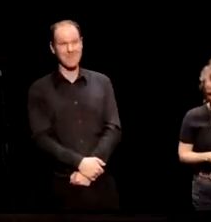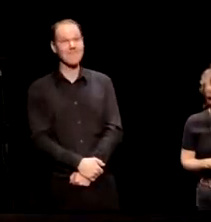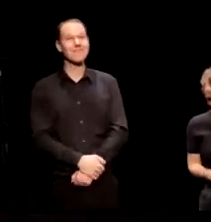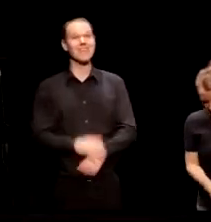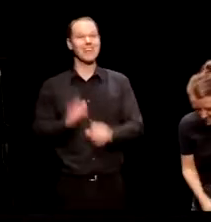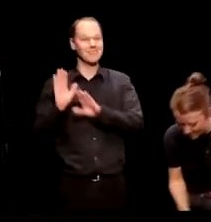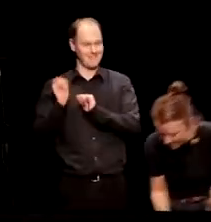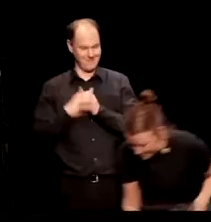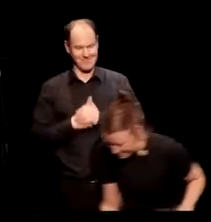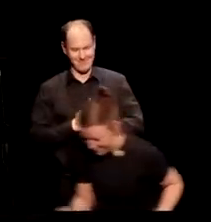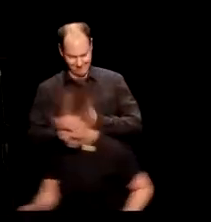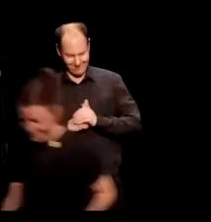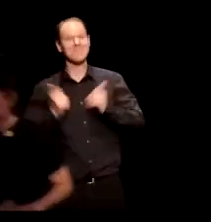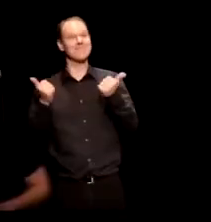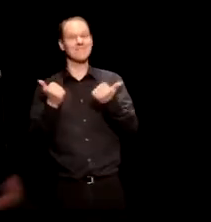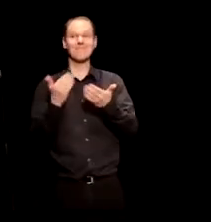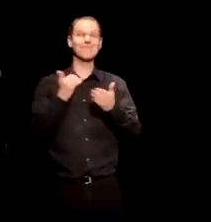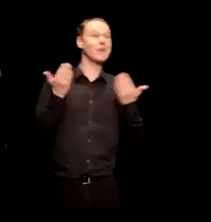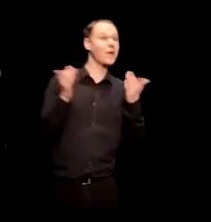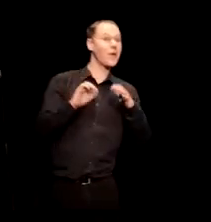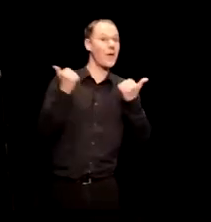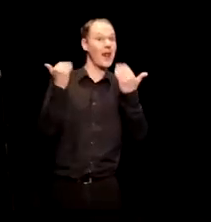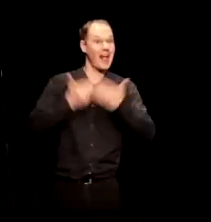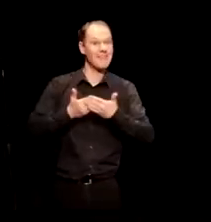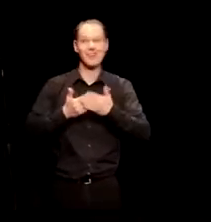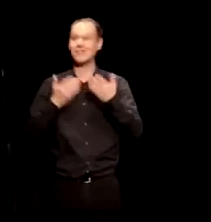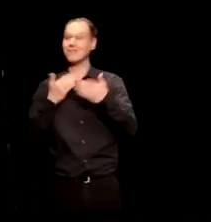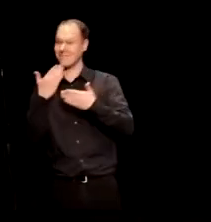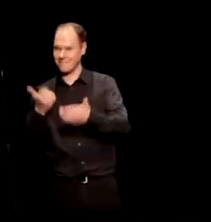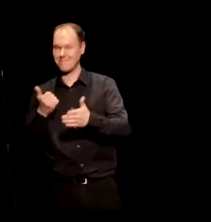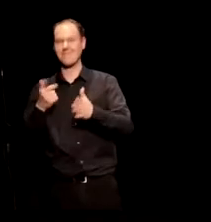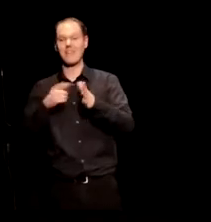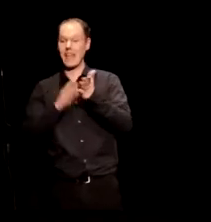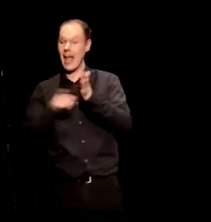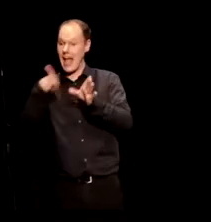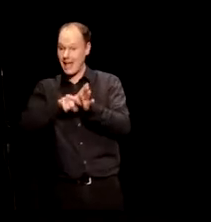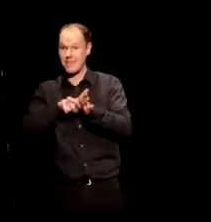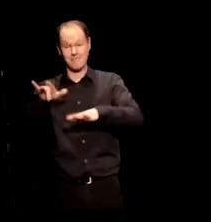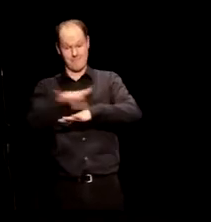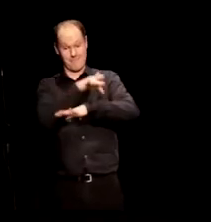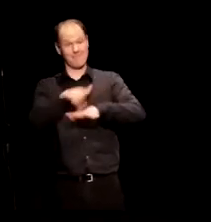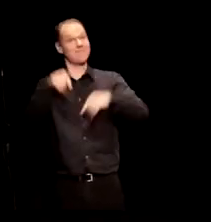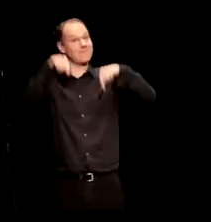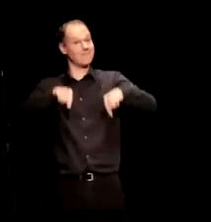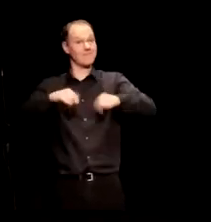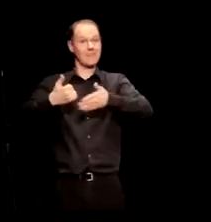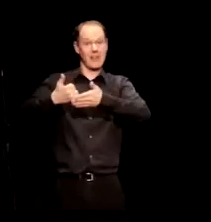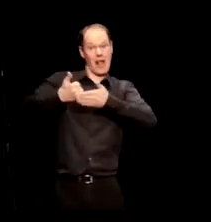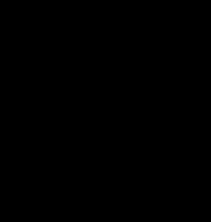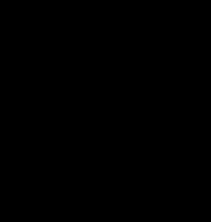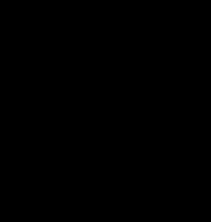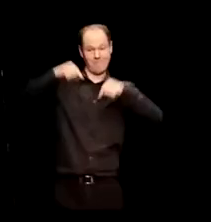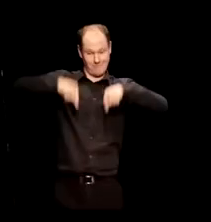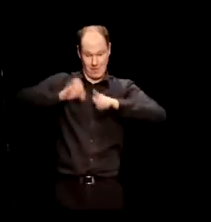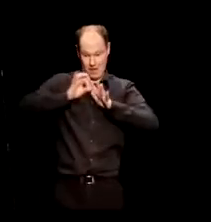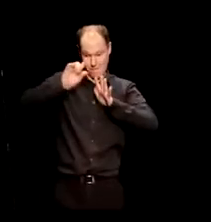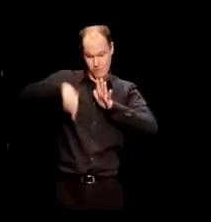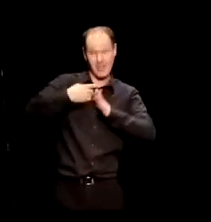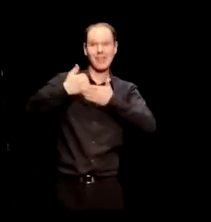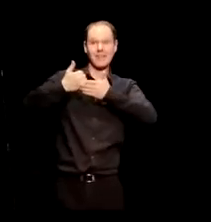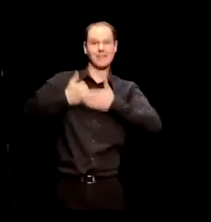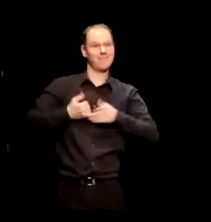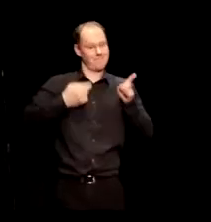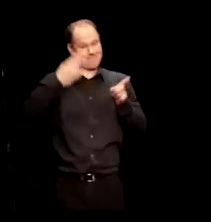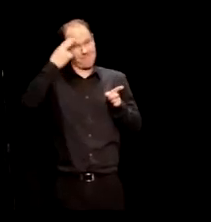Good evening, everyone. And huge thanks to Amy and to Leeds Playhouse for helping to support and nurture this project. I'm